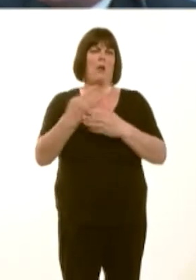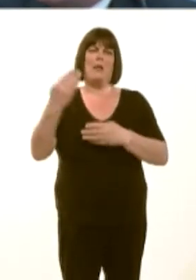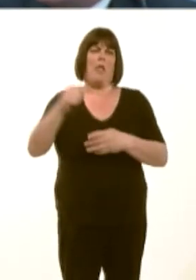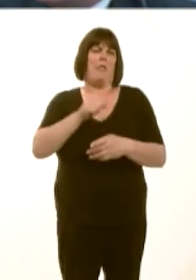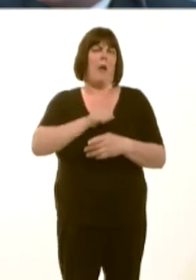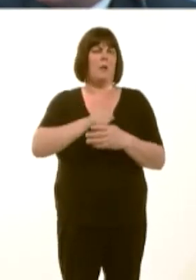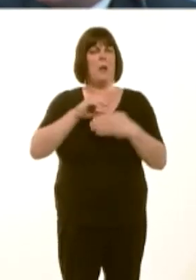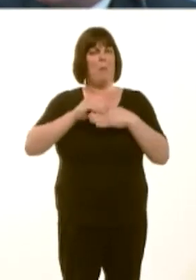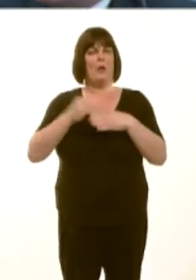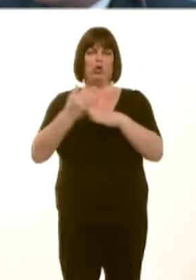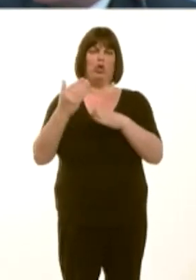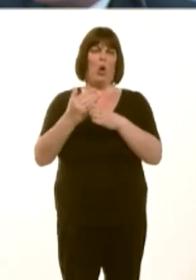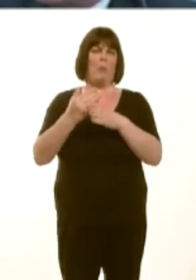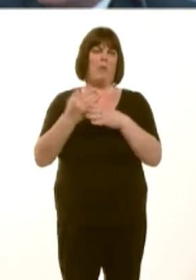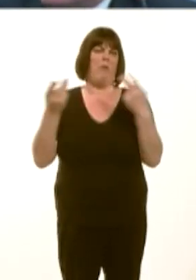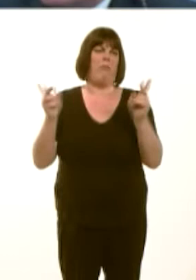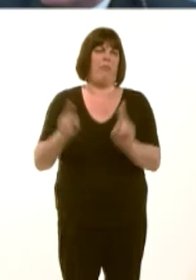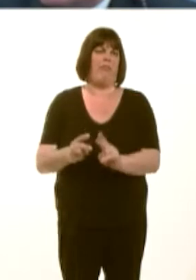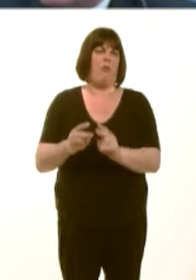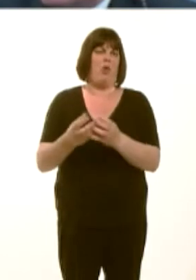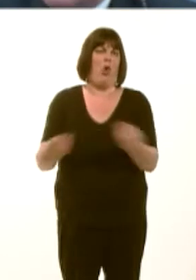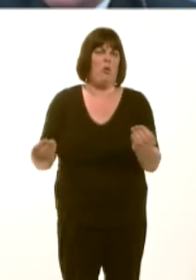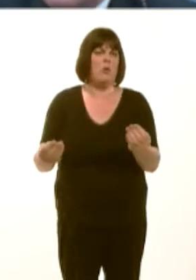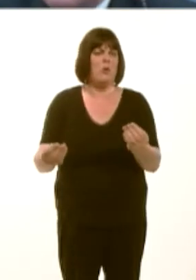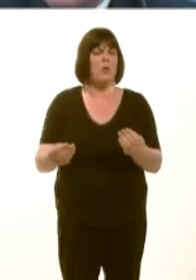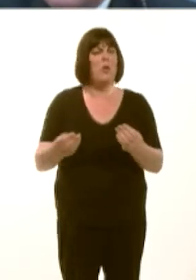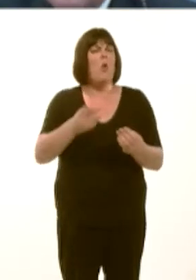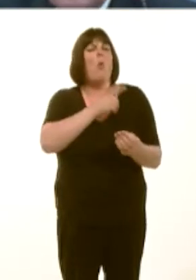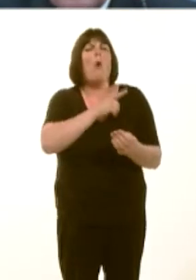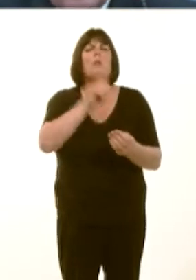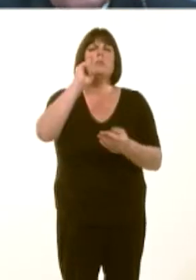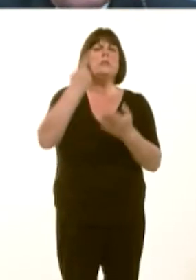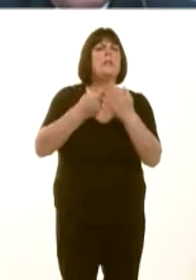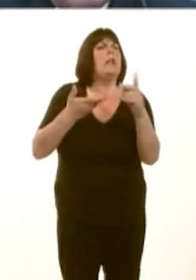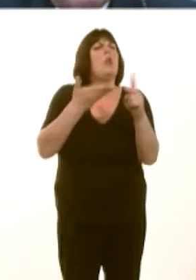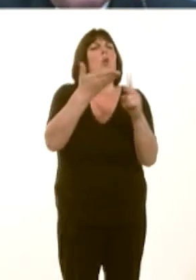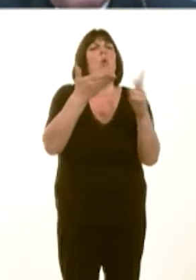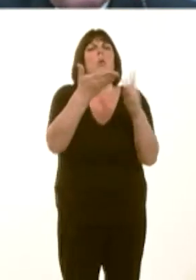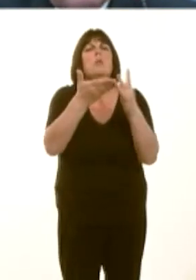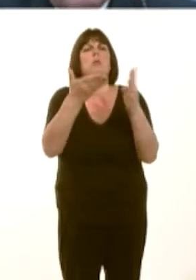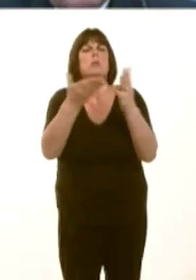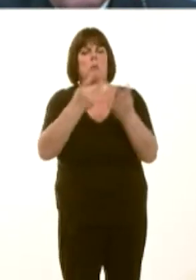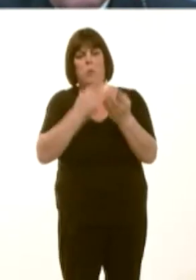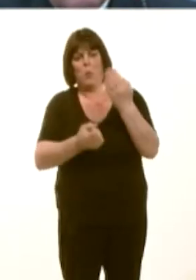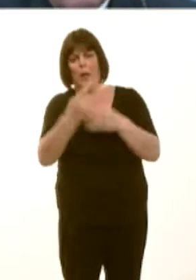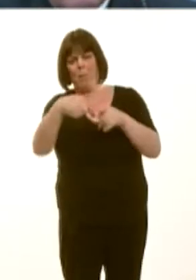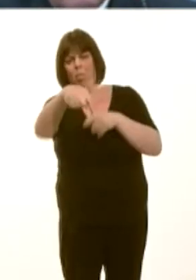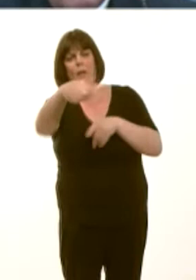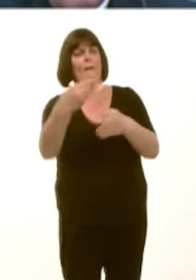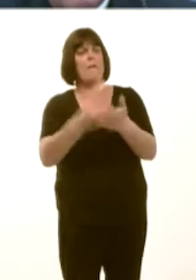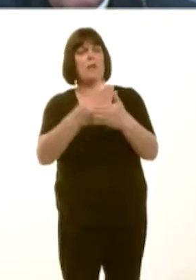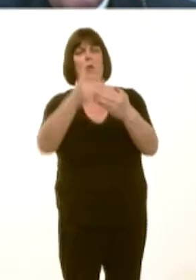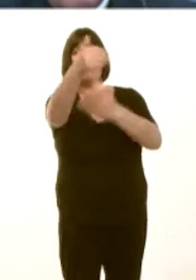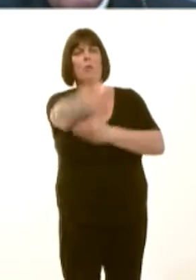have used some of the answers that I sought to seek from you to try and set some goals where we might be at the end of this funding window. As I